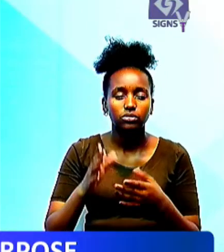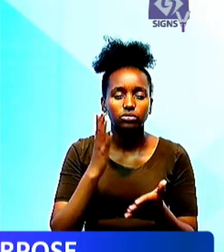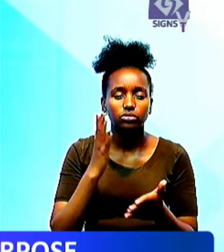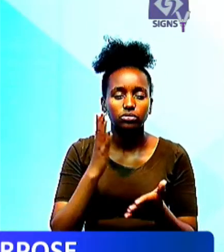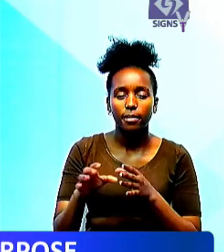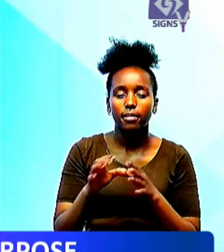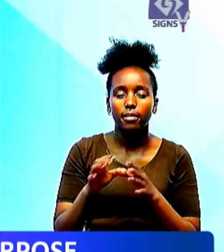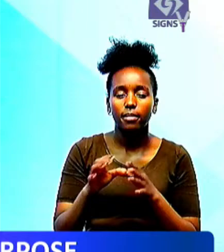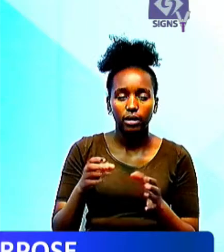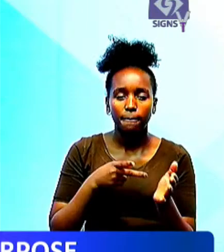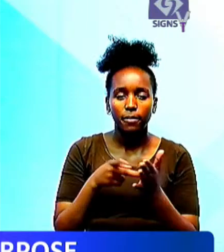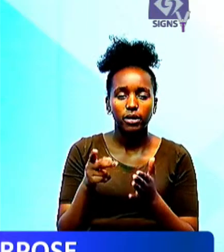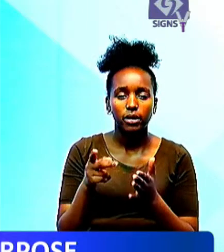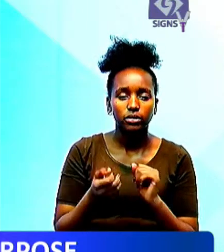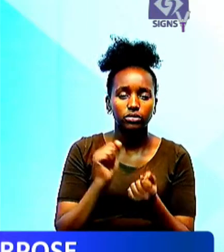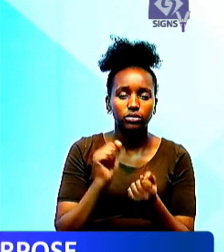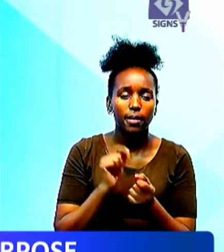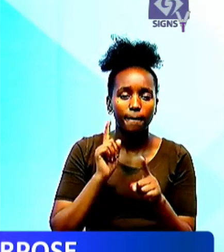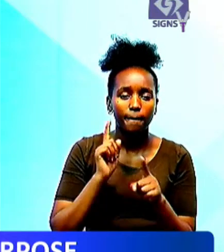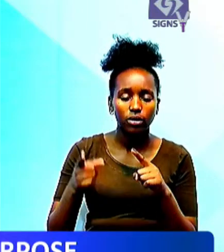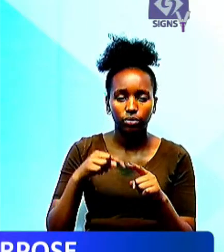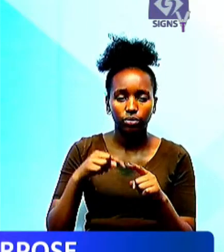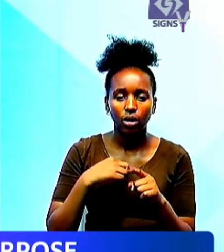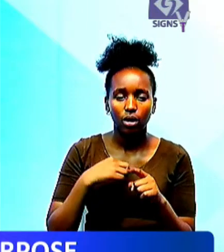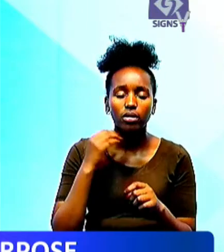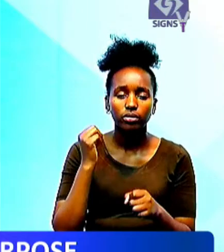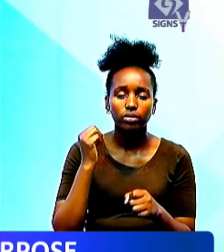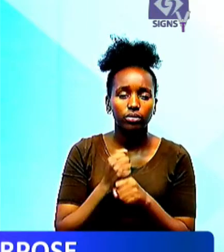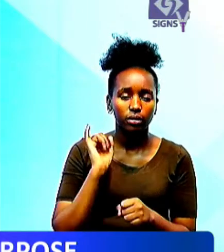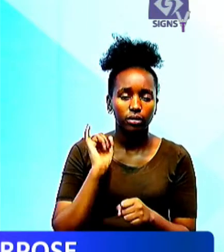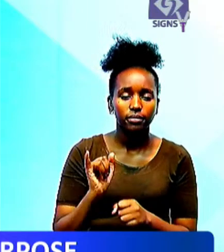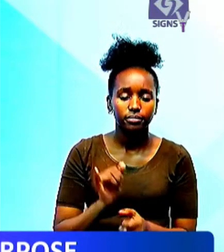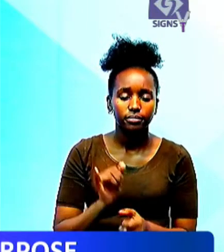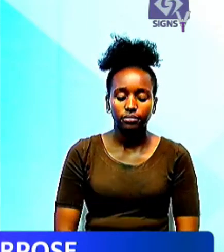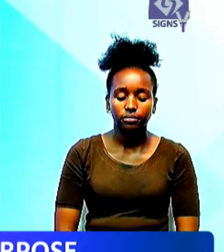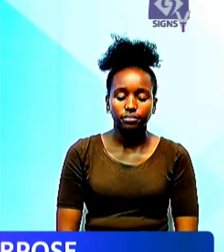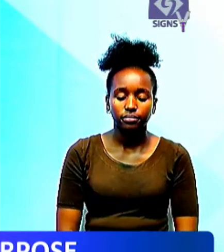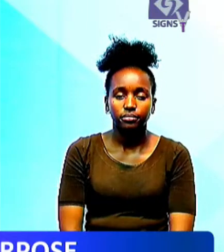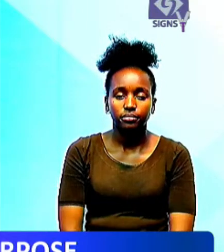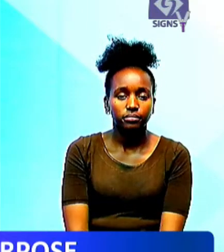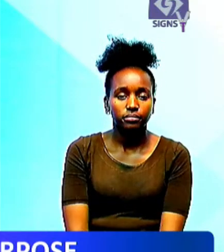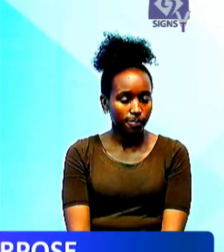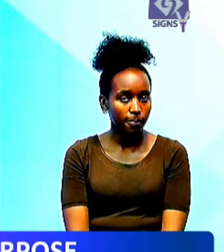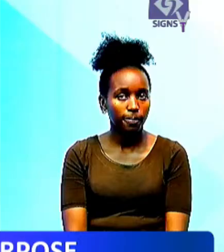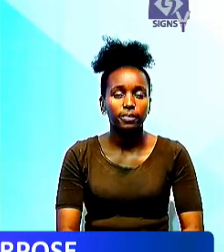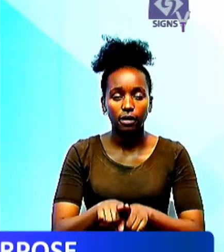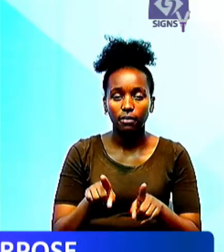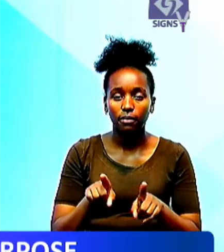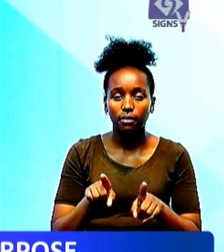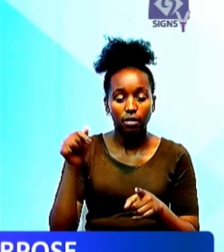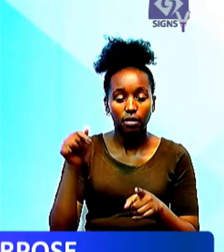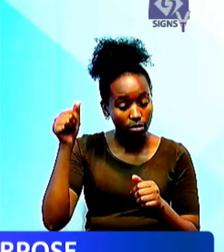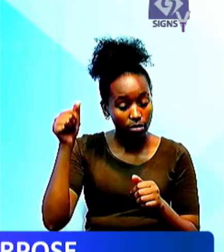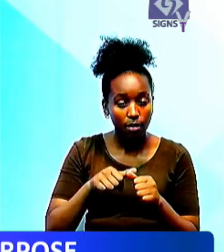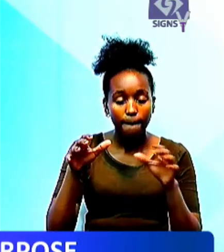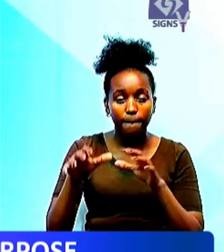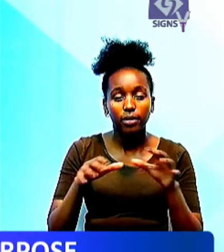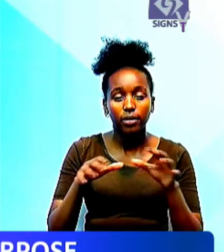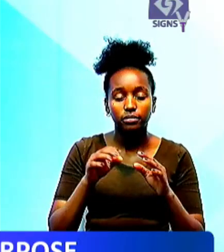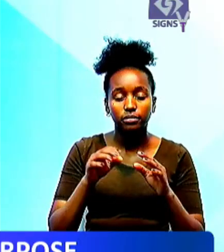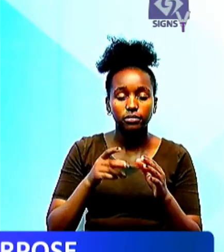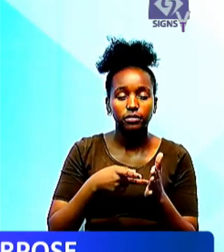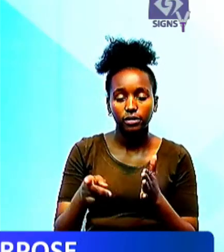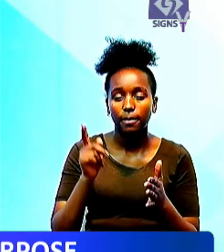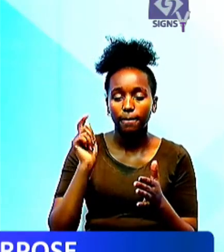contract that will buy for you, and then they signed a certain price. Then a market price globally, world market of the oil dropped.